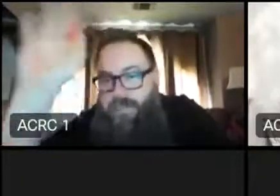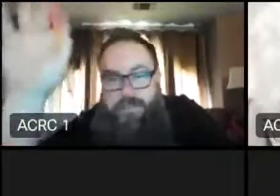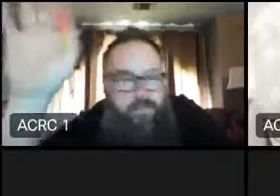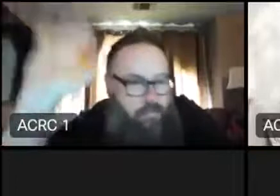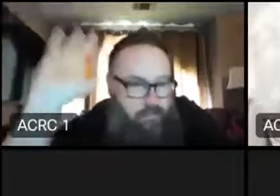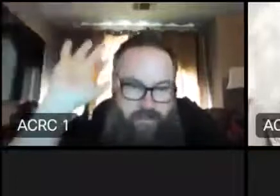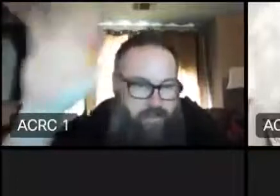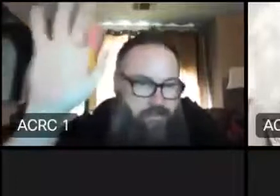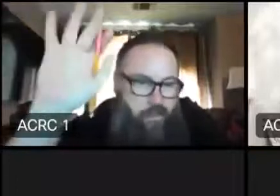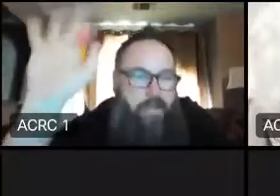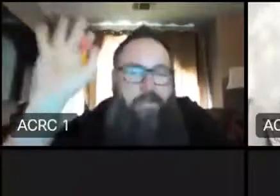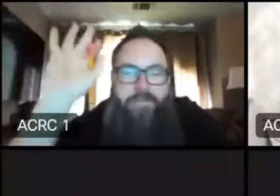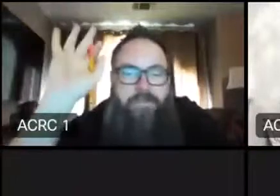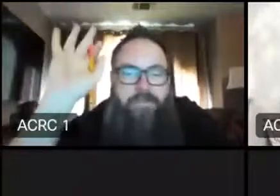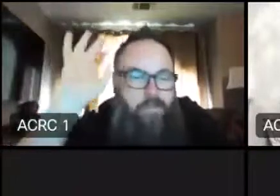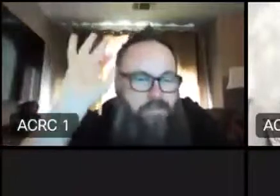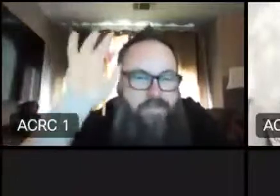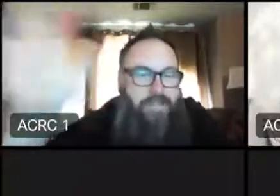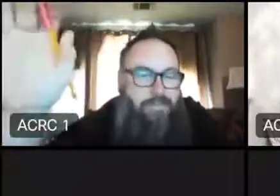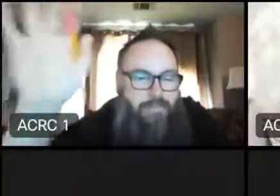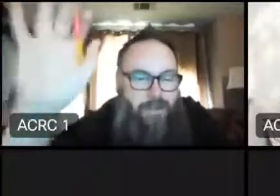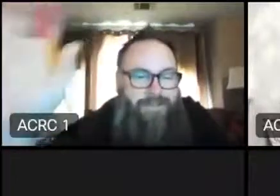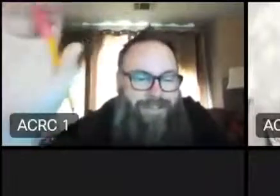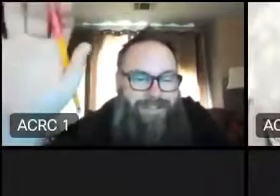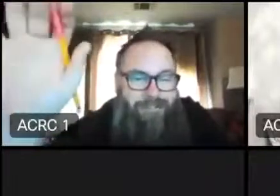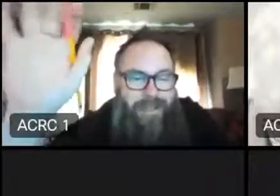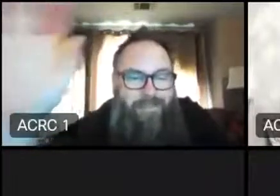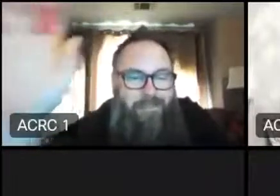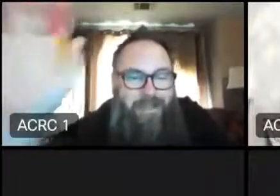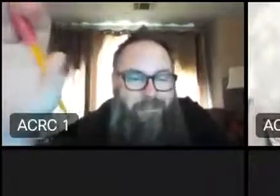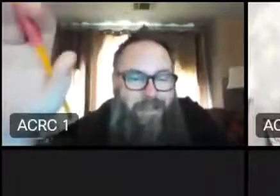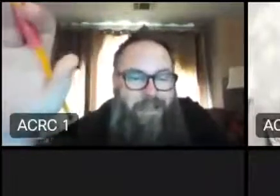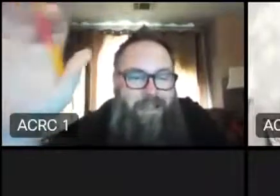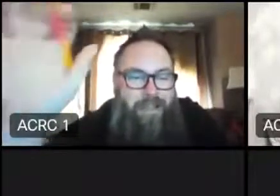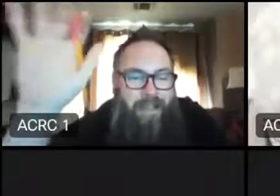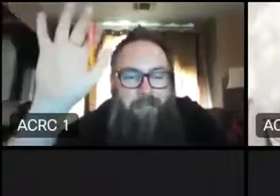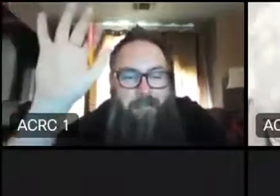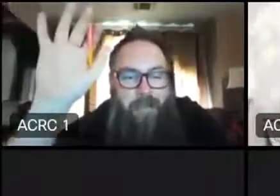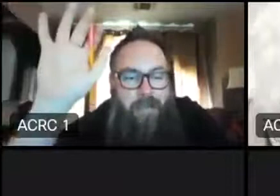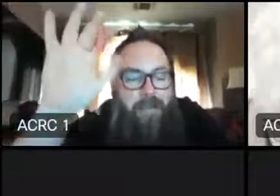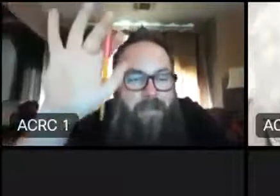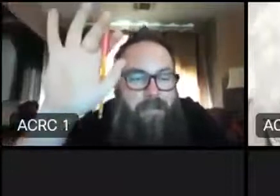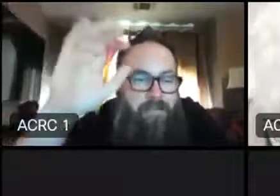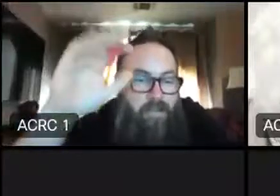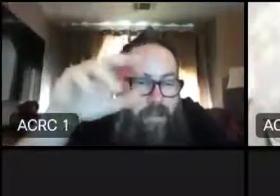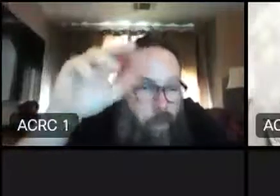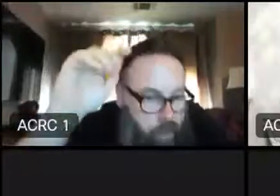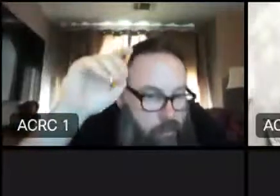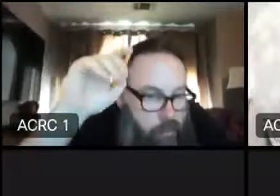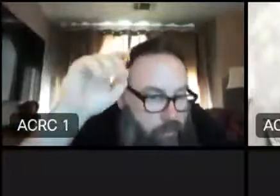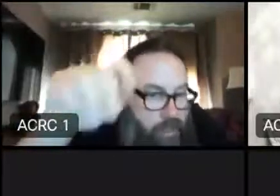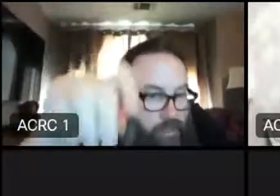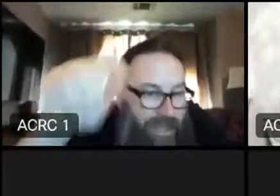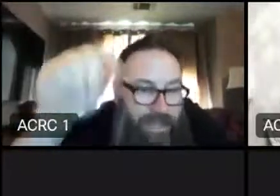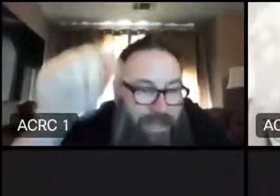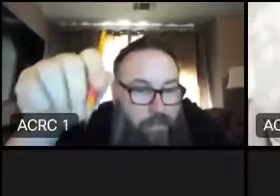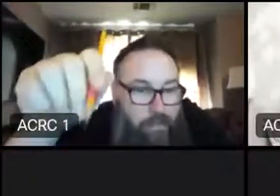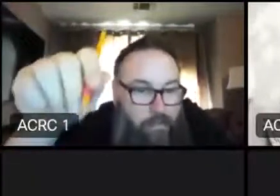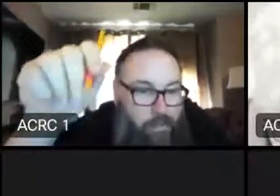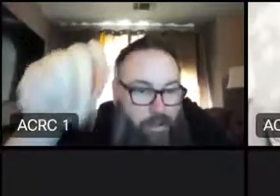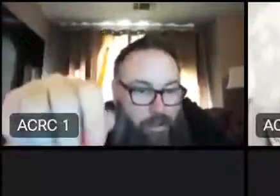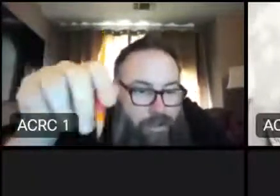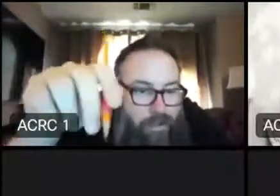a follow-up email with a link to be able to go back into my survey to make the